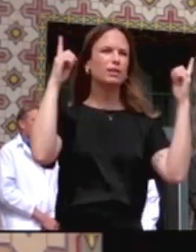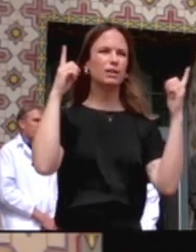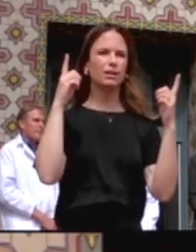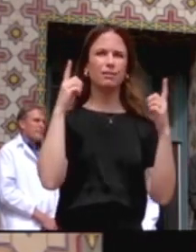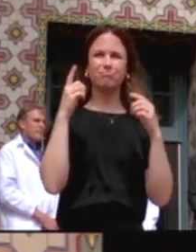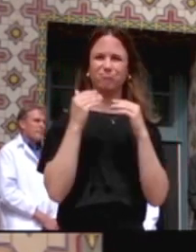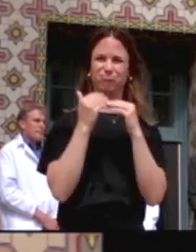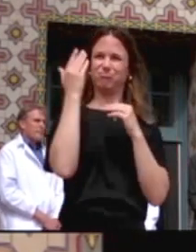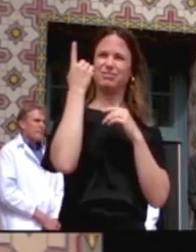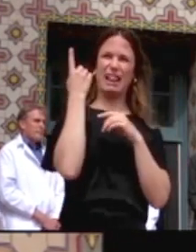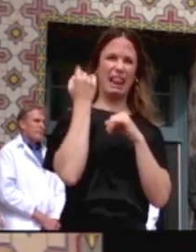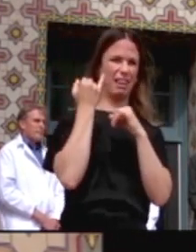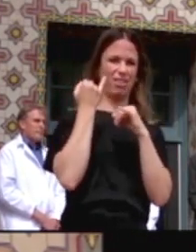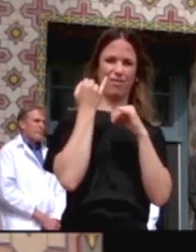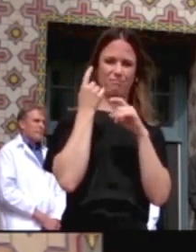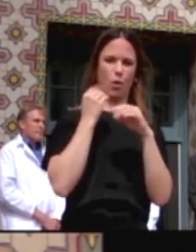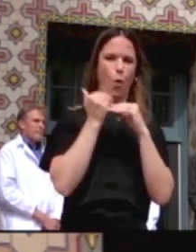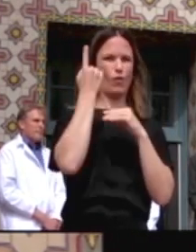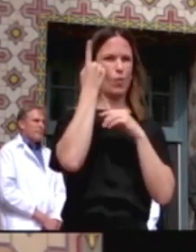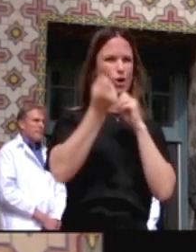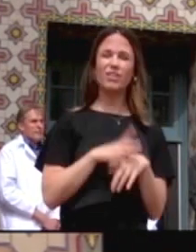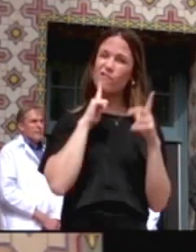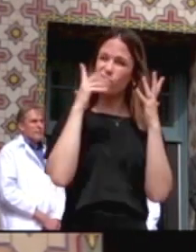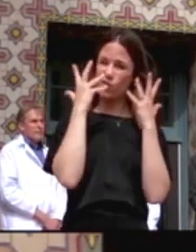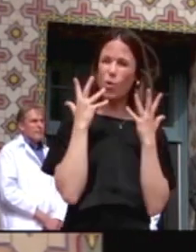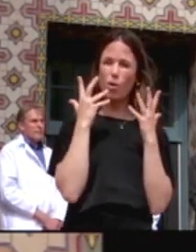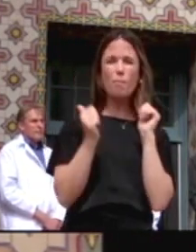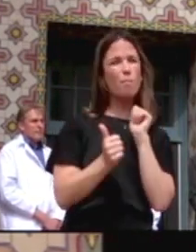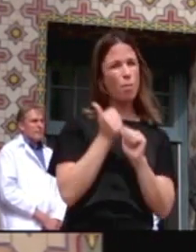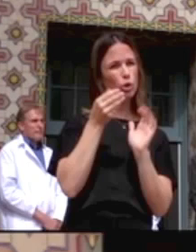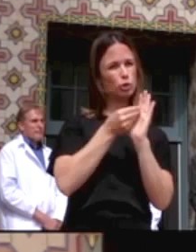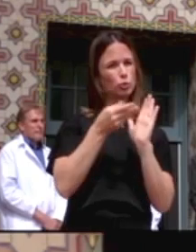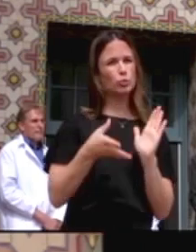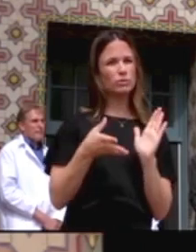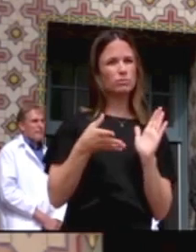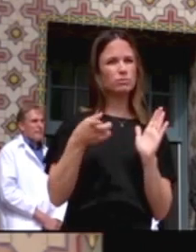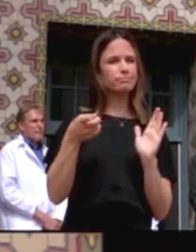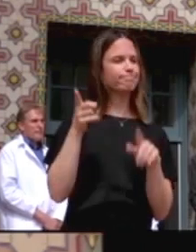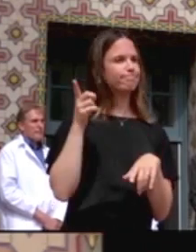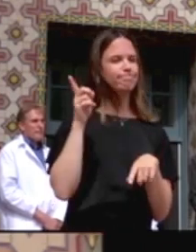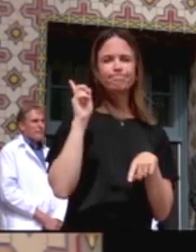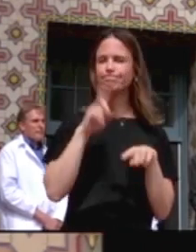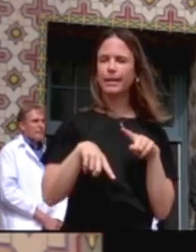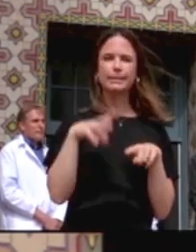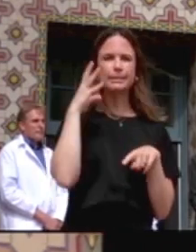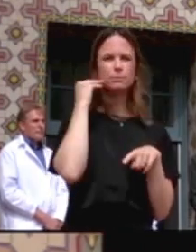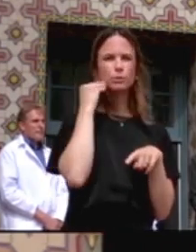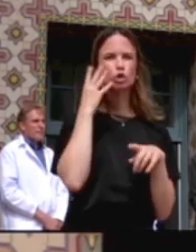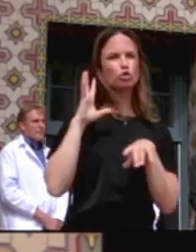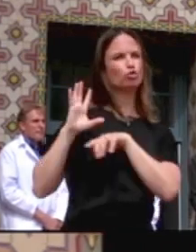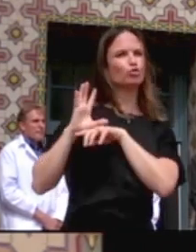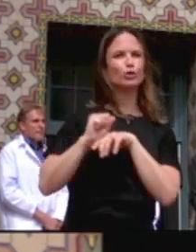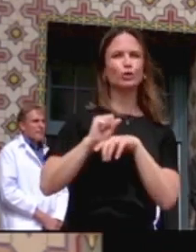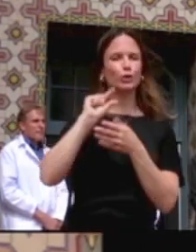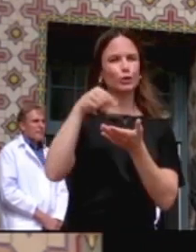pandemic. Unfortunately, most students in the Bay Area have been unable to experience traditional graduation